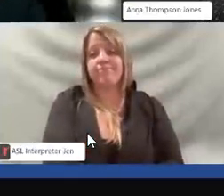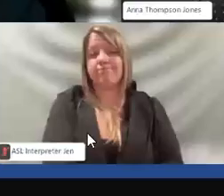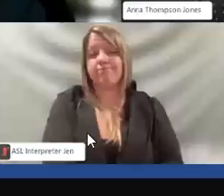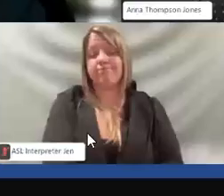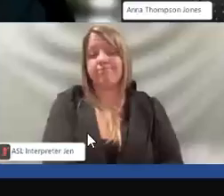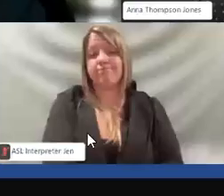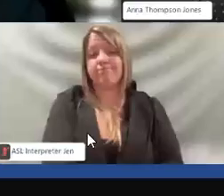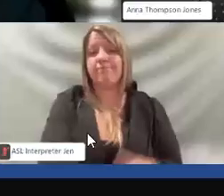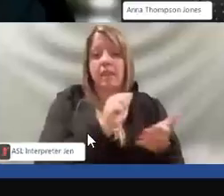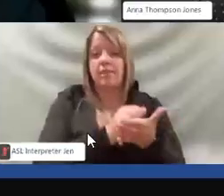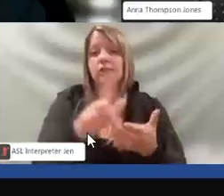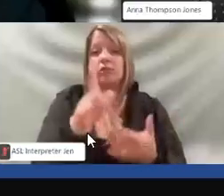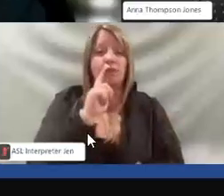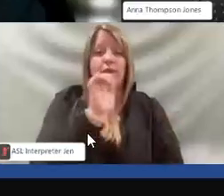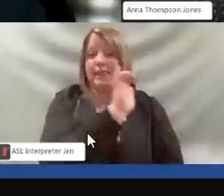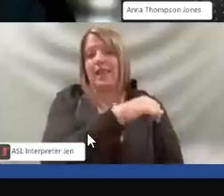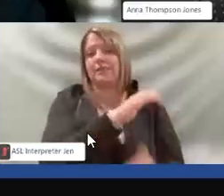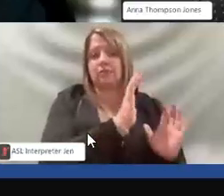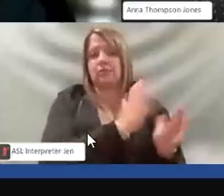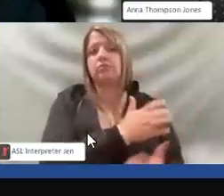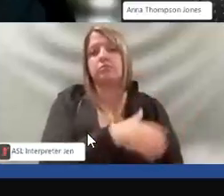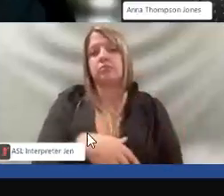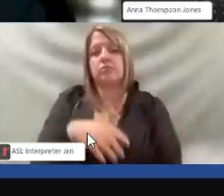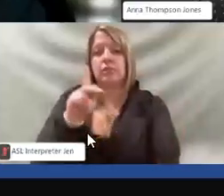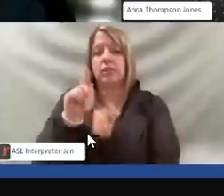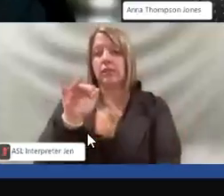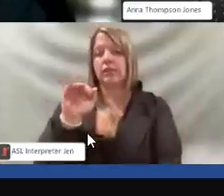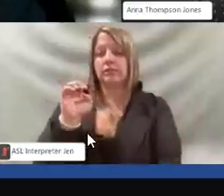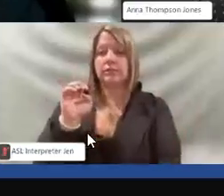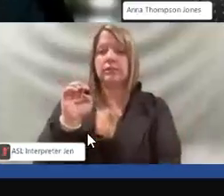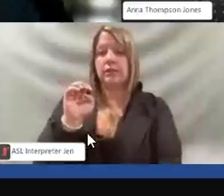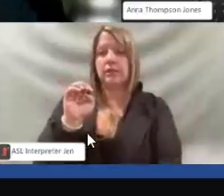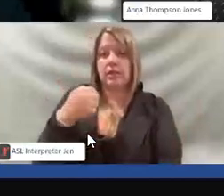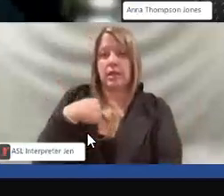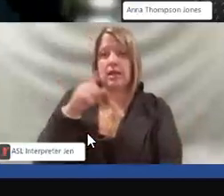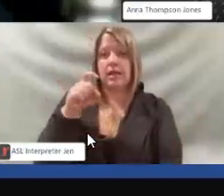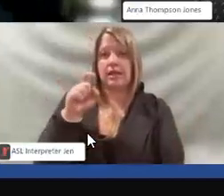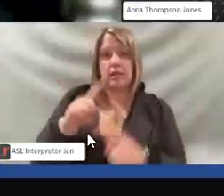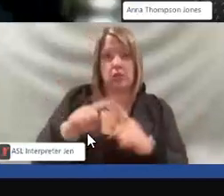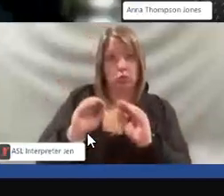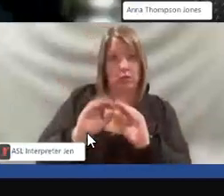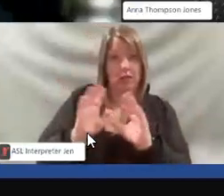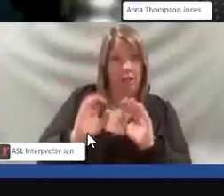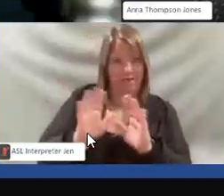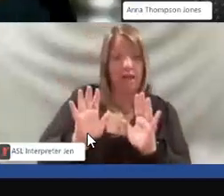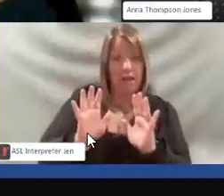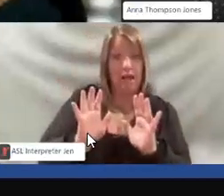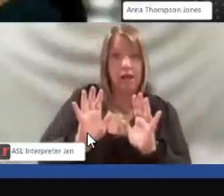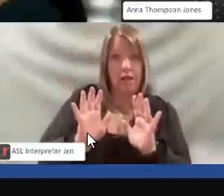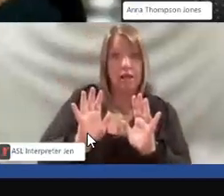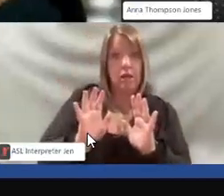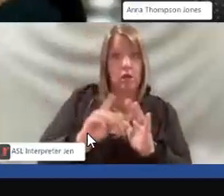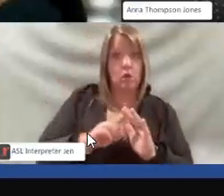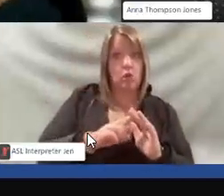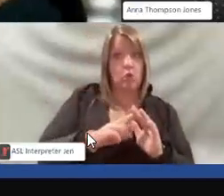That's what I have for that. Right, and this is Casey. I need to clarify that